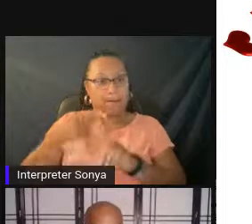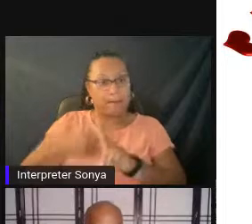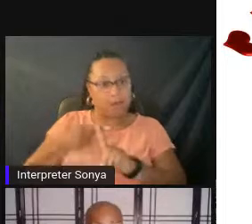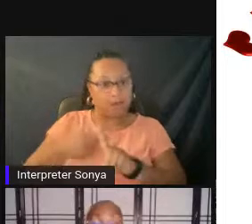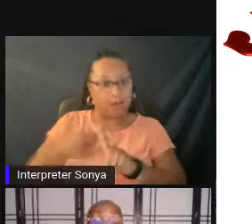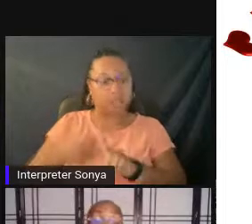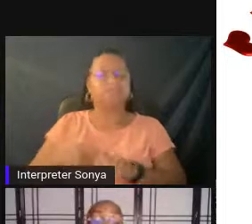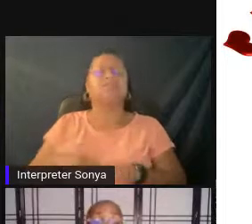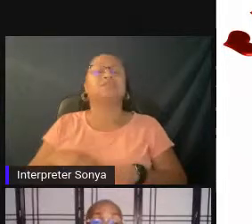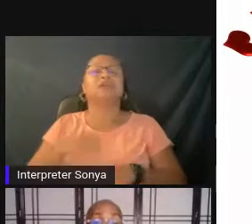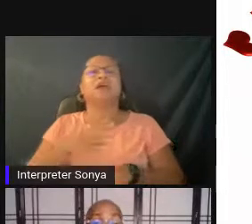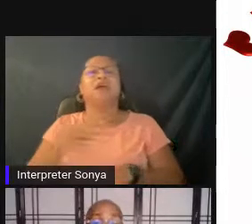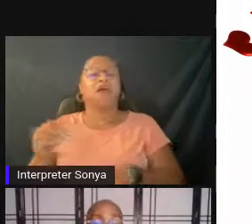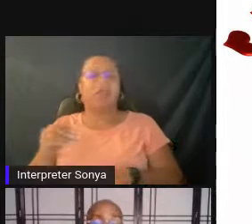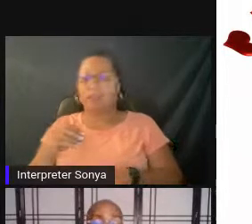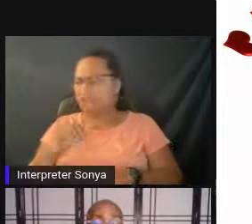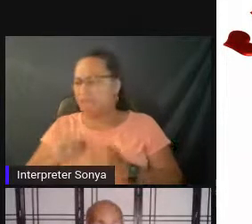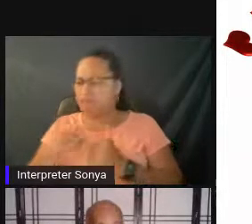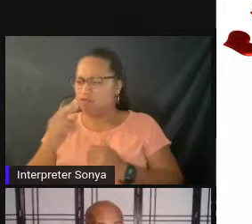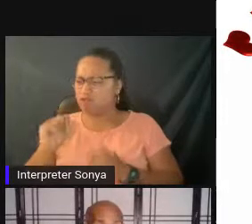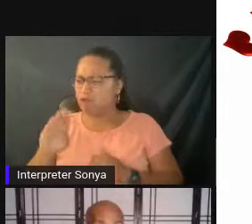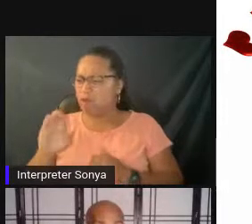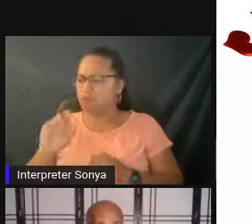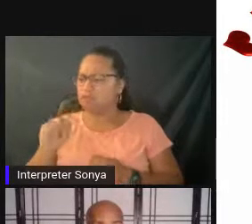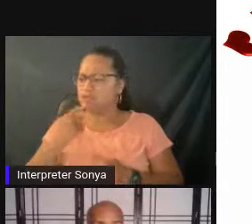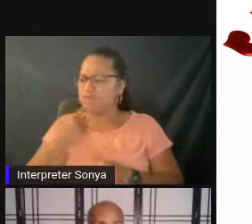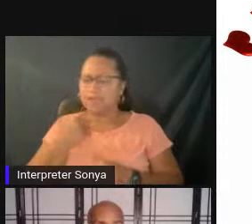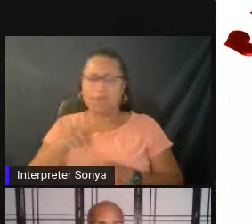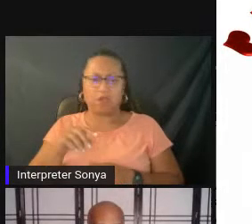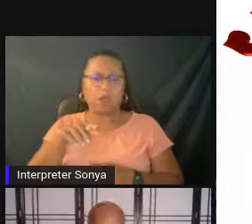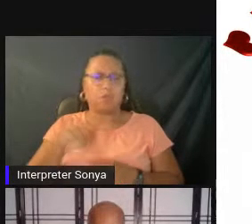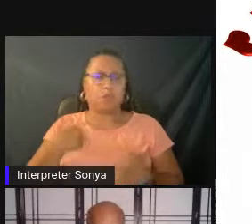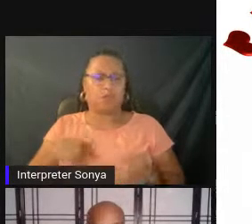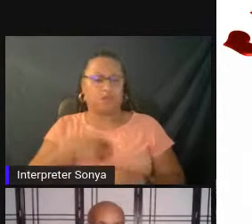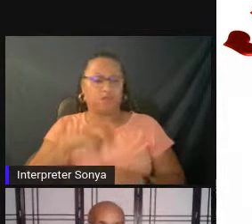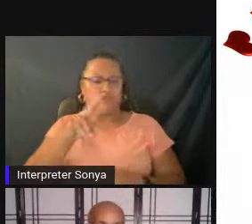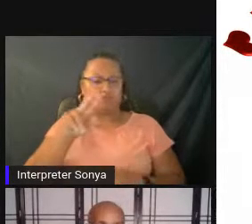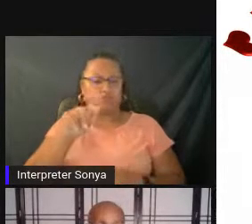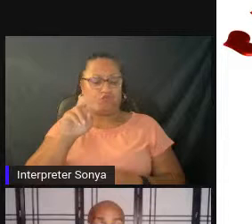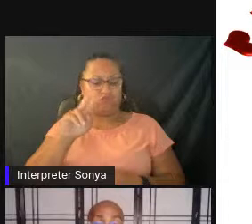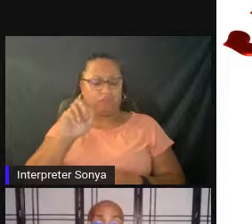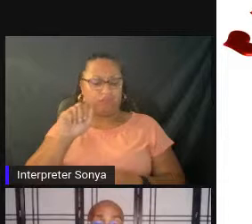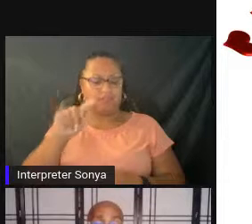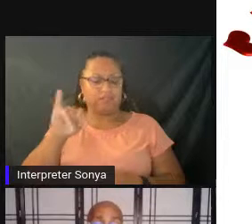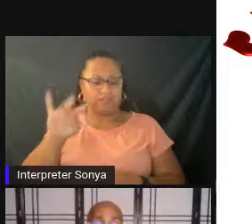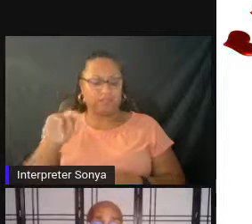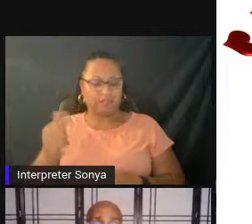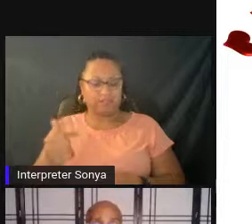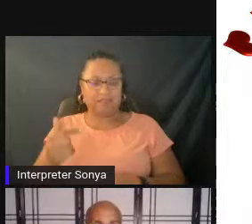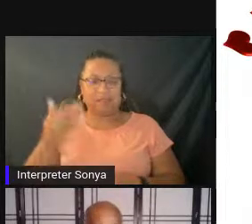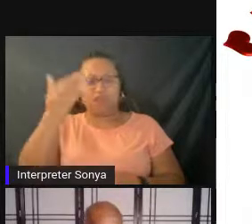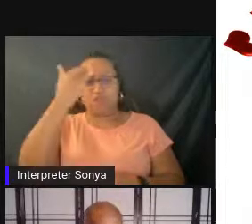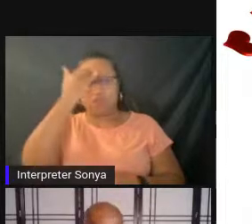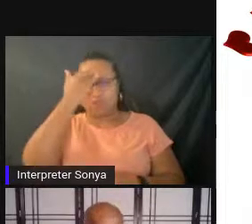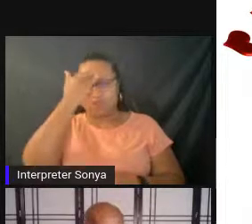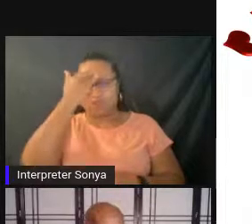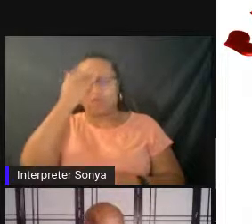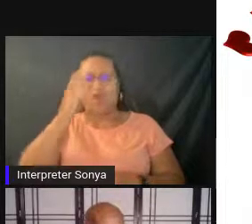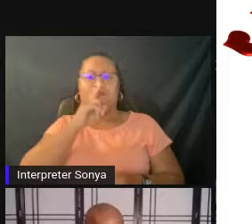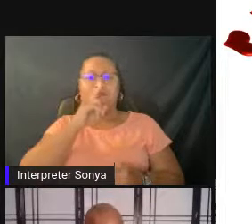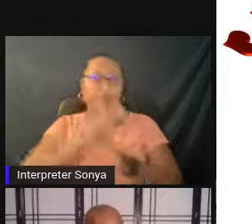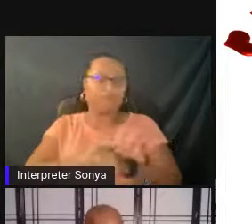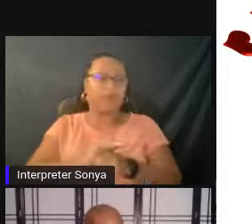he say? Treat, as we are right now treating, knowing, and affirming and declaring that our